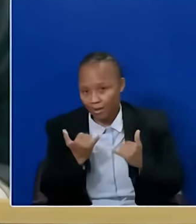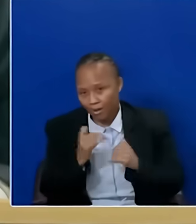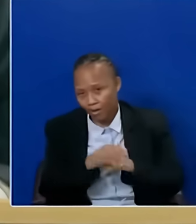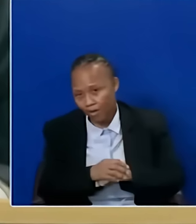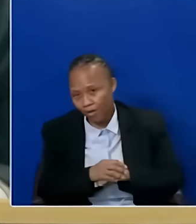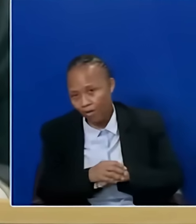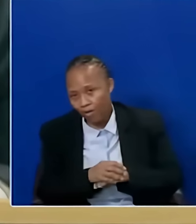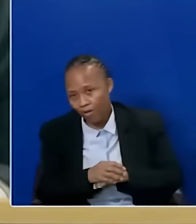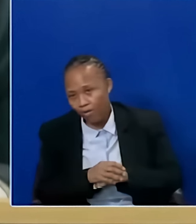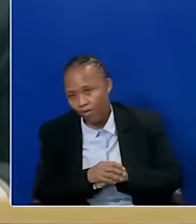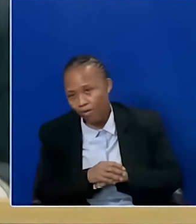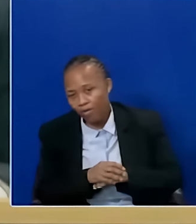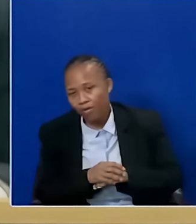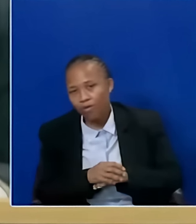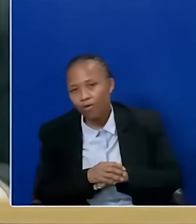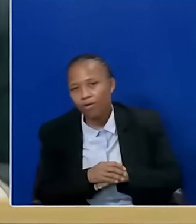process,